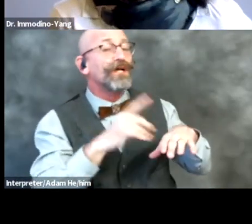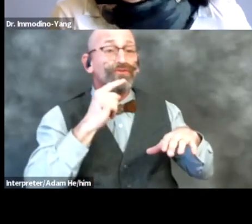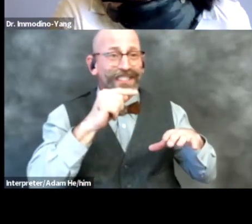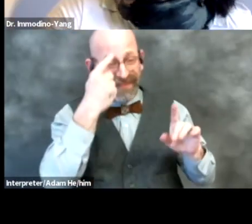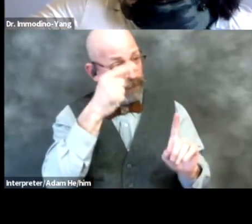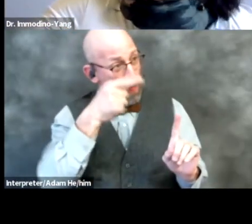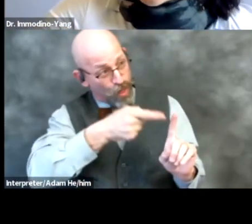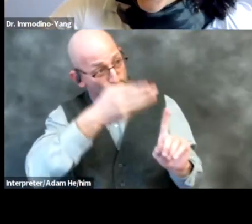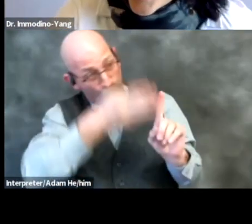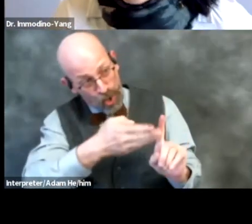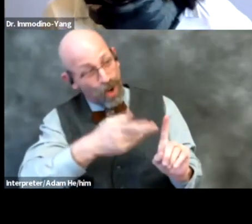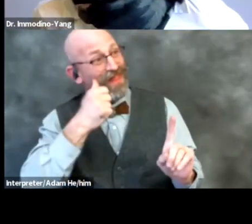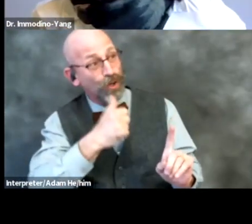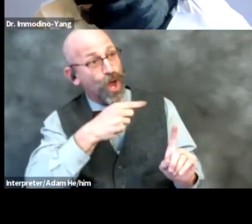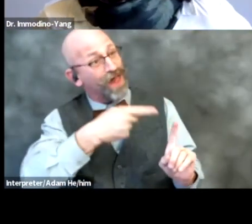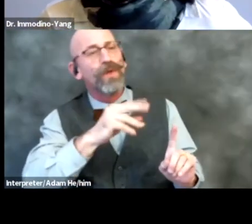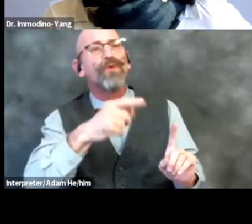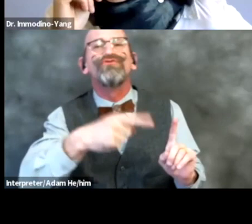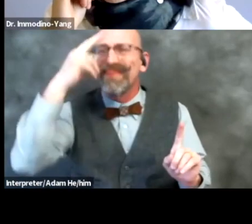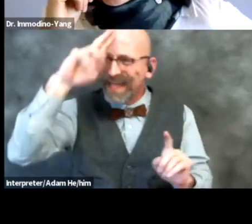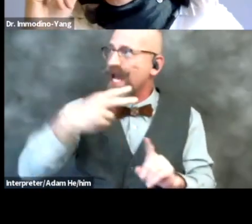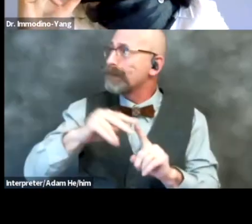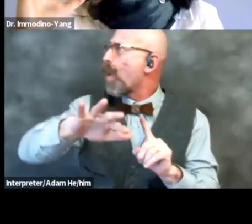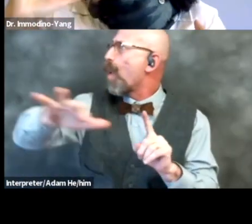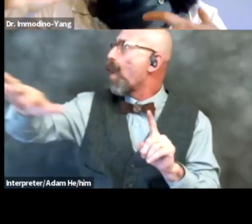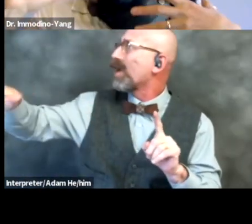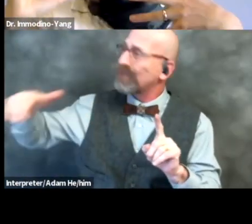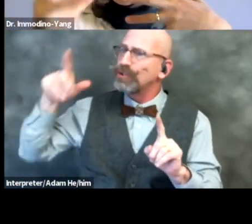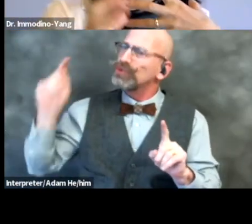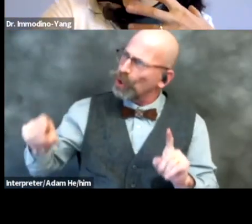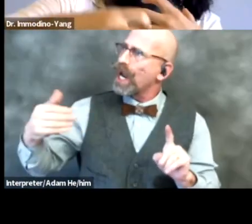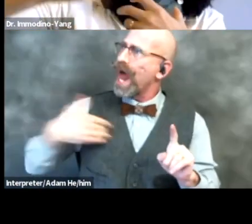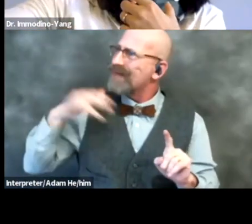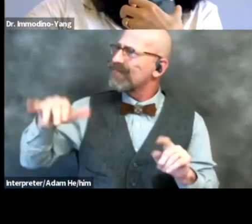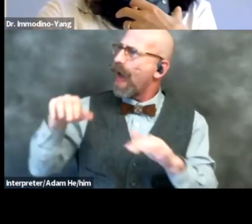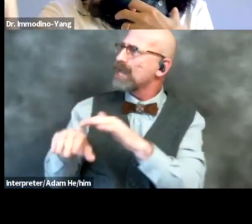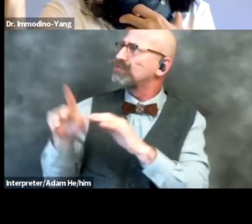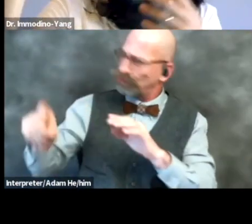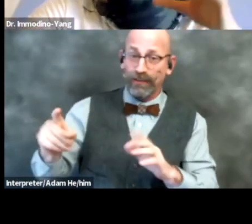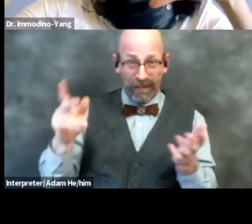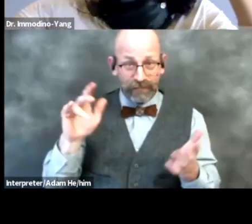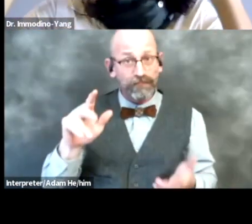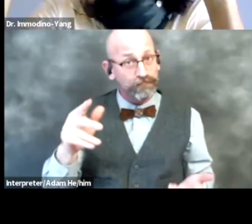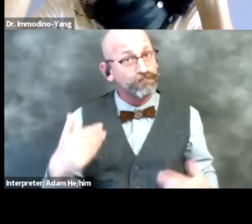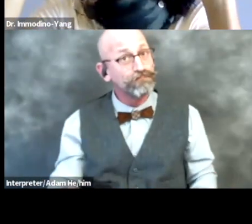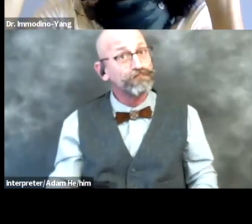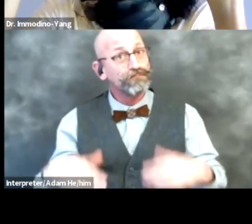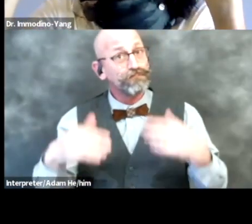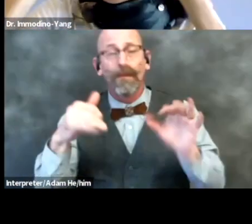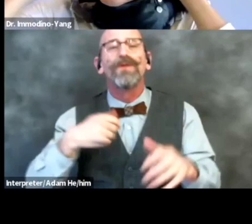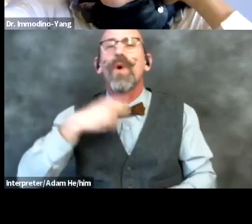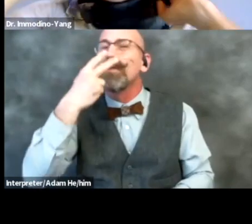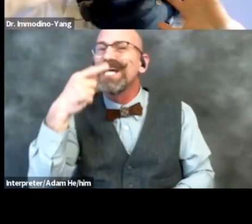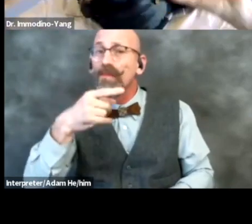right? All human beings, right, should be able to do this. And so we're watching kids move into this